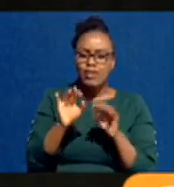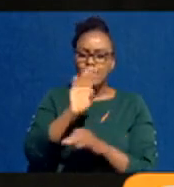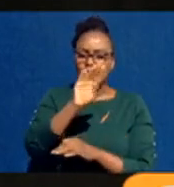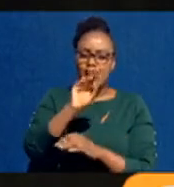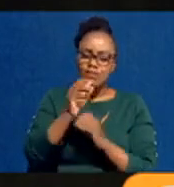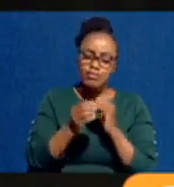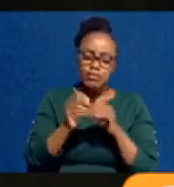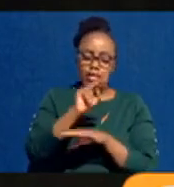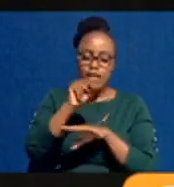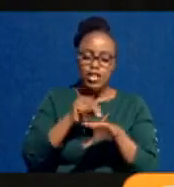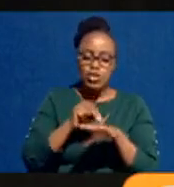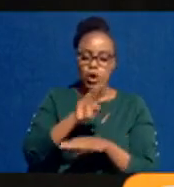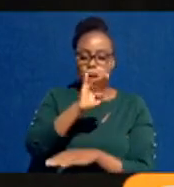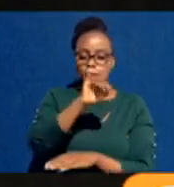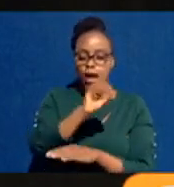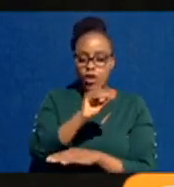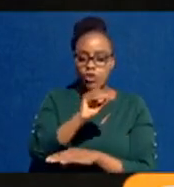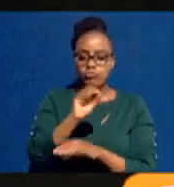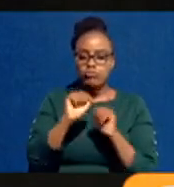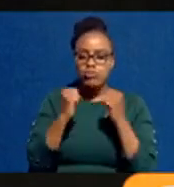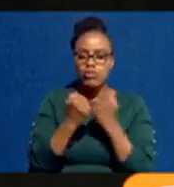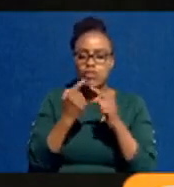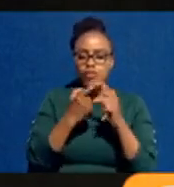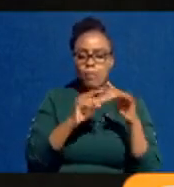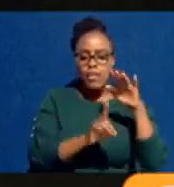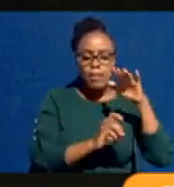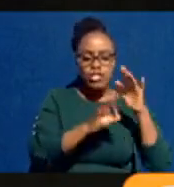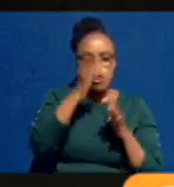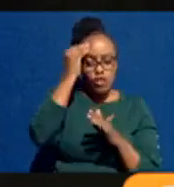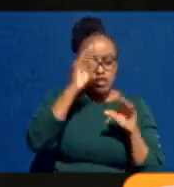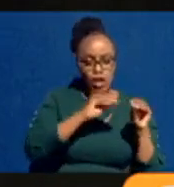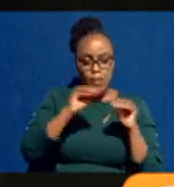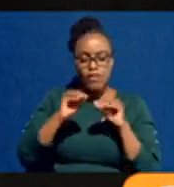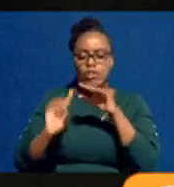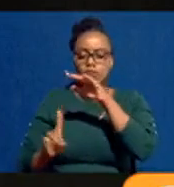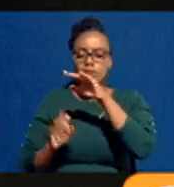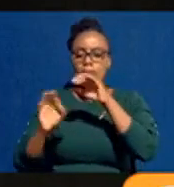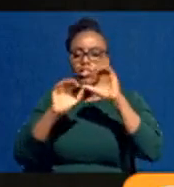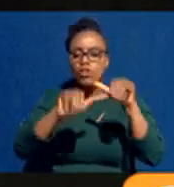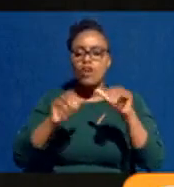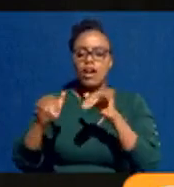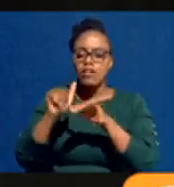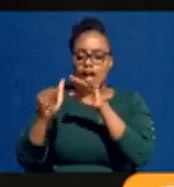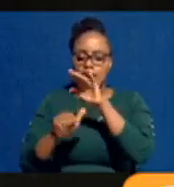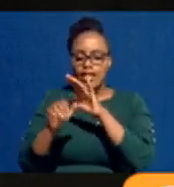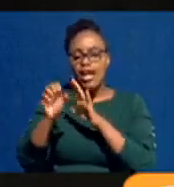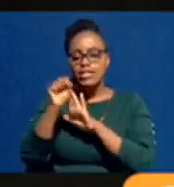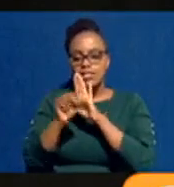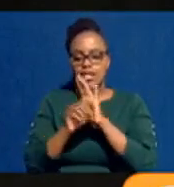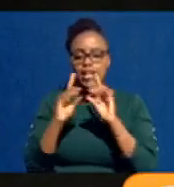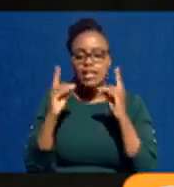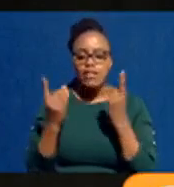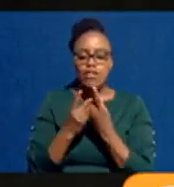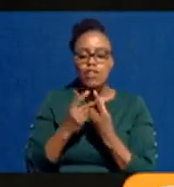Biosafety Authority from the parent Ministry of Education to the Ministry of Agriculture under the State Department of